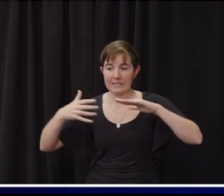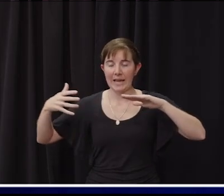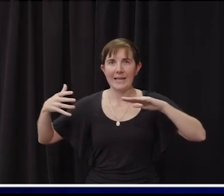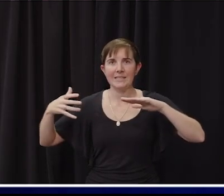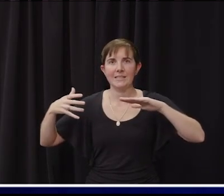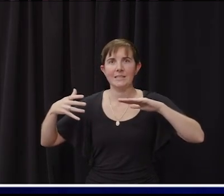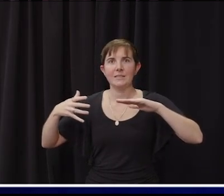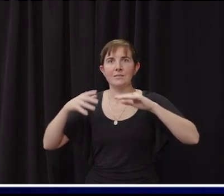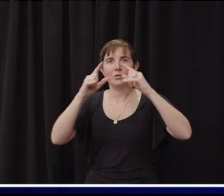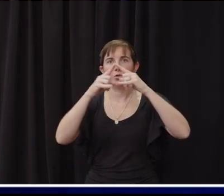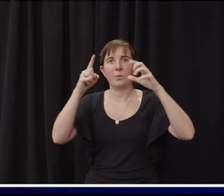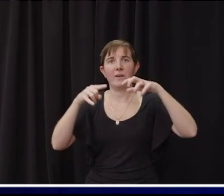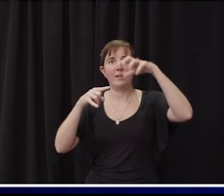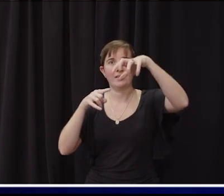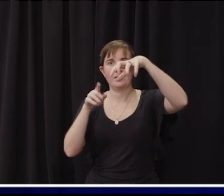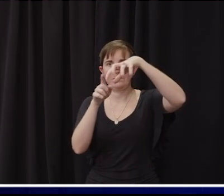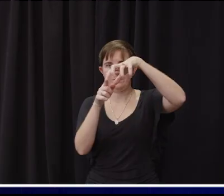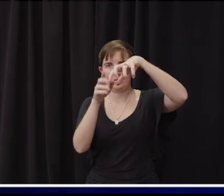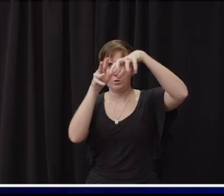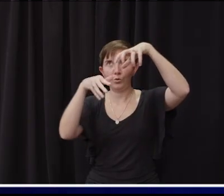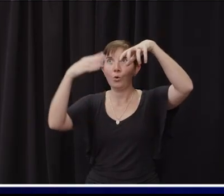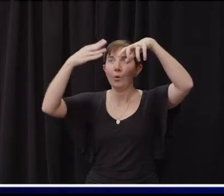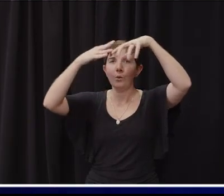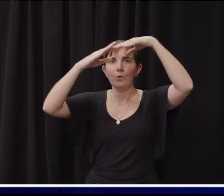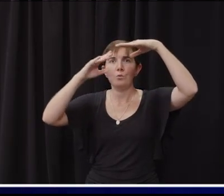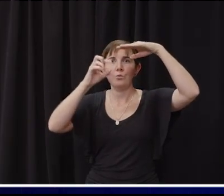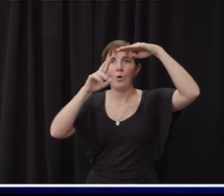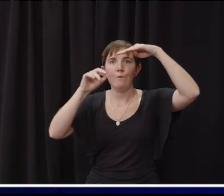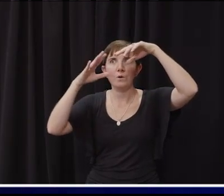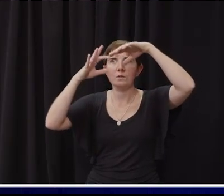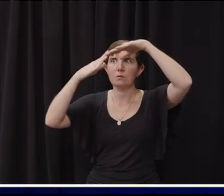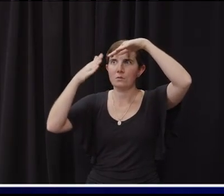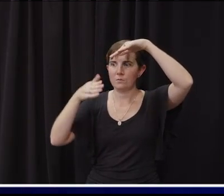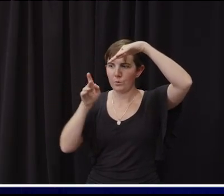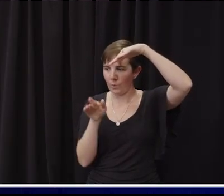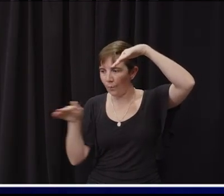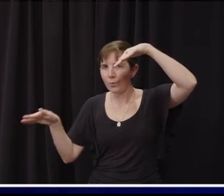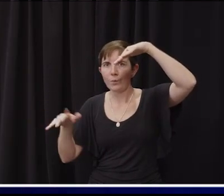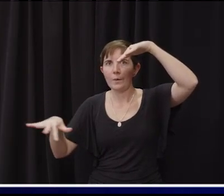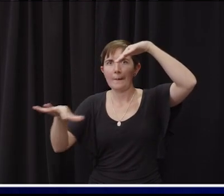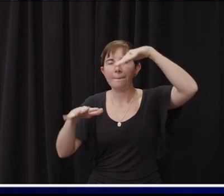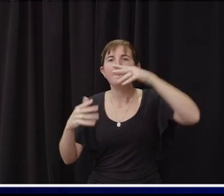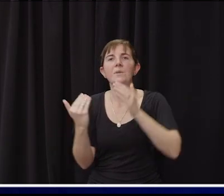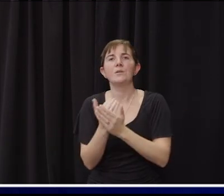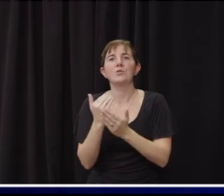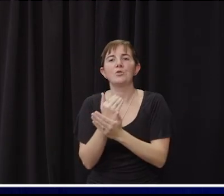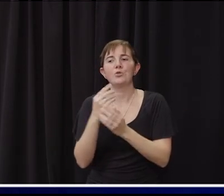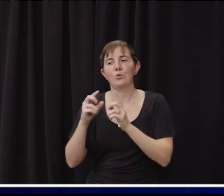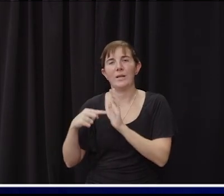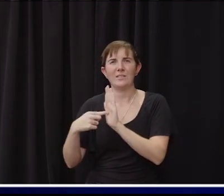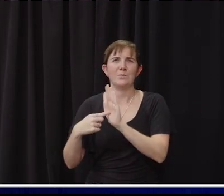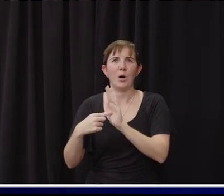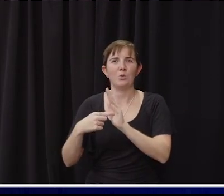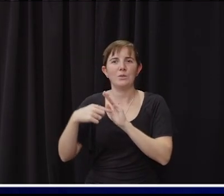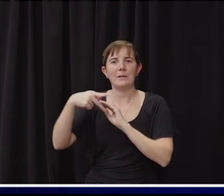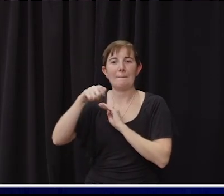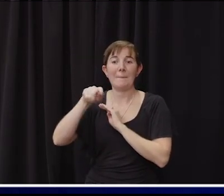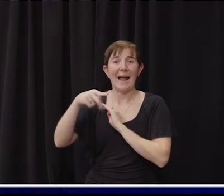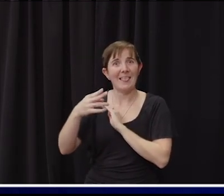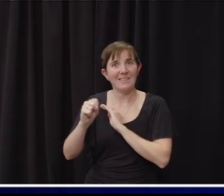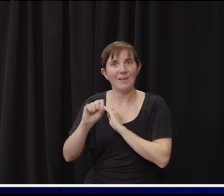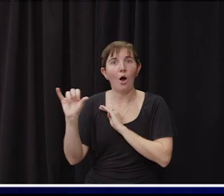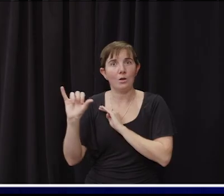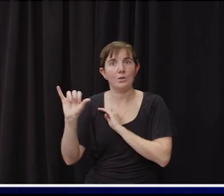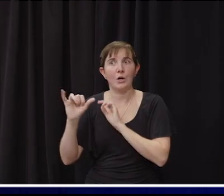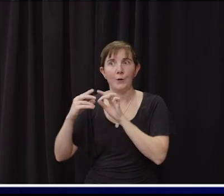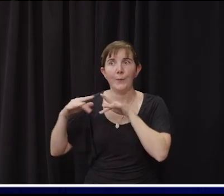of the pavilion. So this allows people to get to the pavilion. There's new exposed aggregate paths also leading to